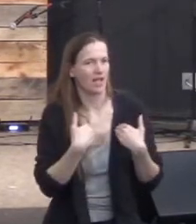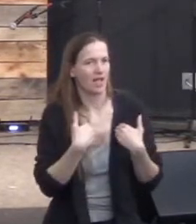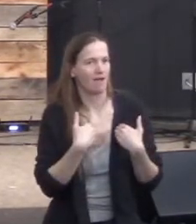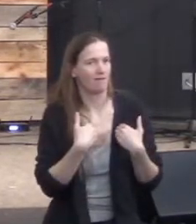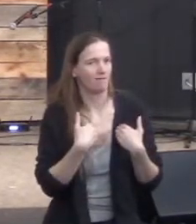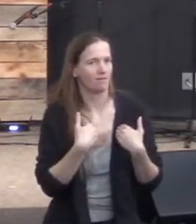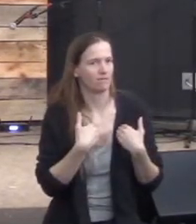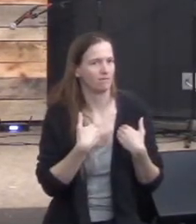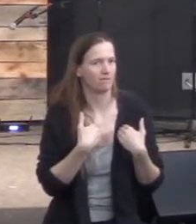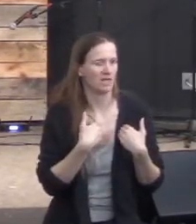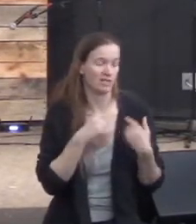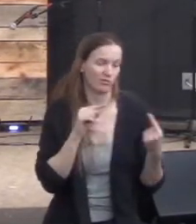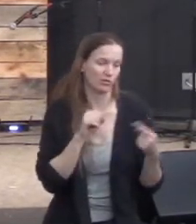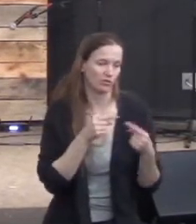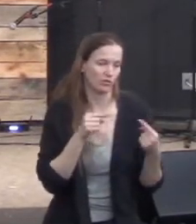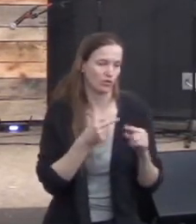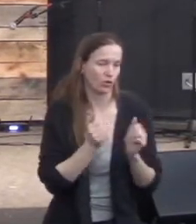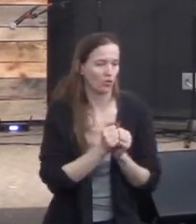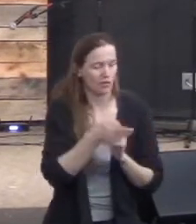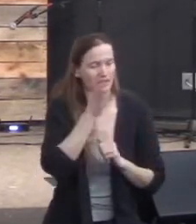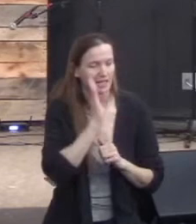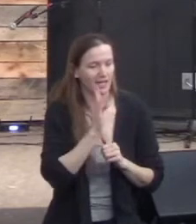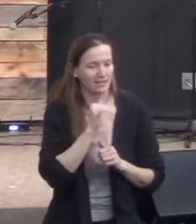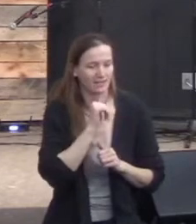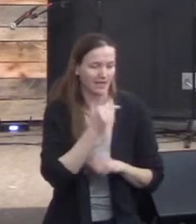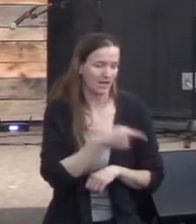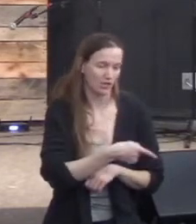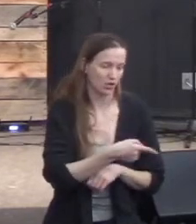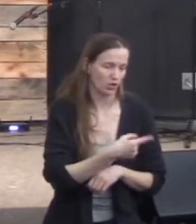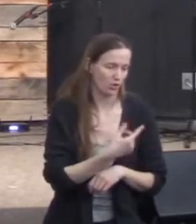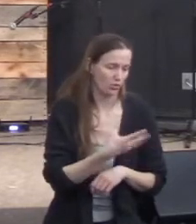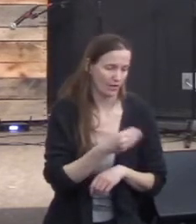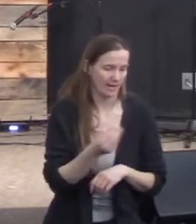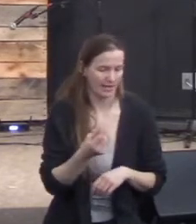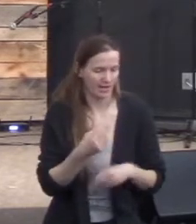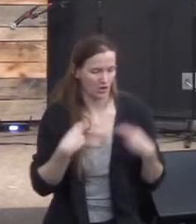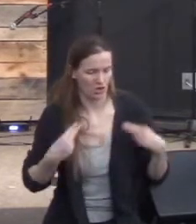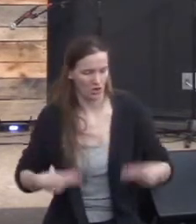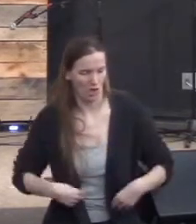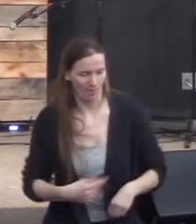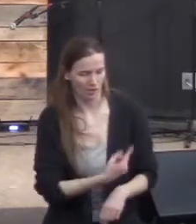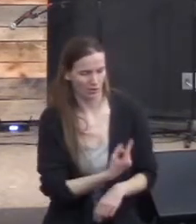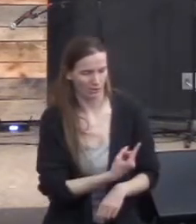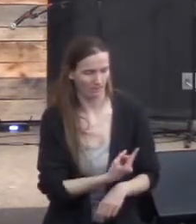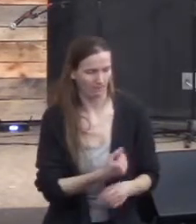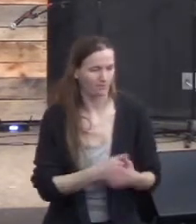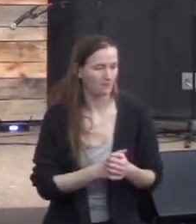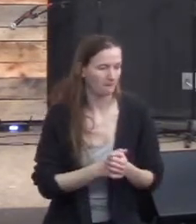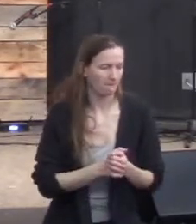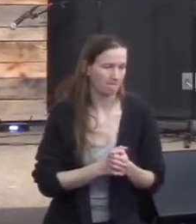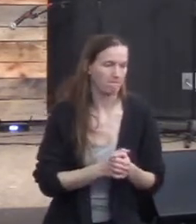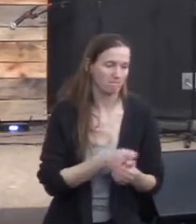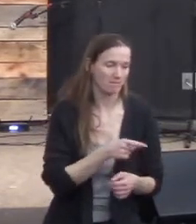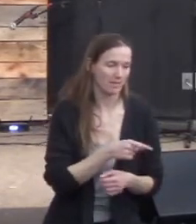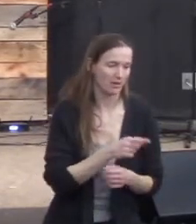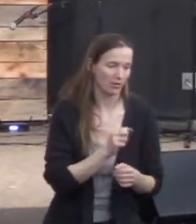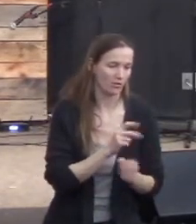you're struggling with God now. It's not just you and humans. You're struggling with God and with humans. You're going to be okay.